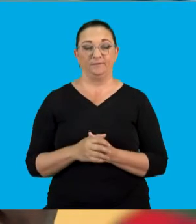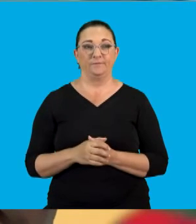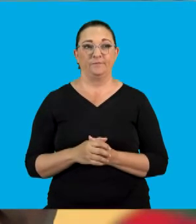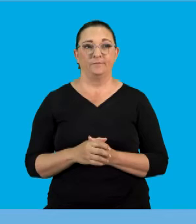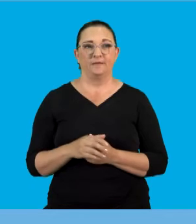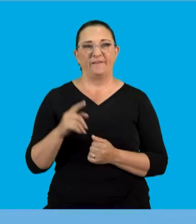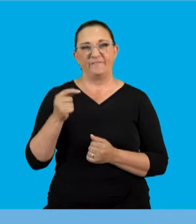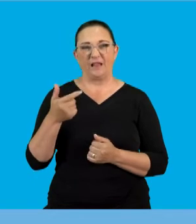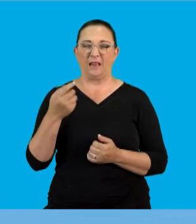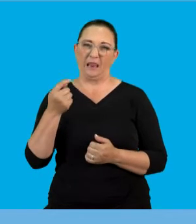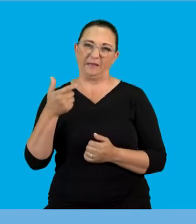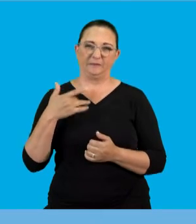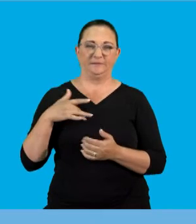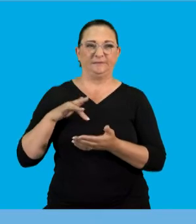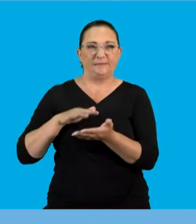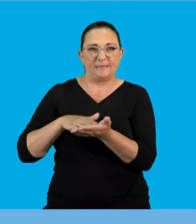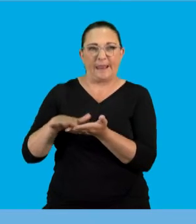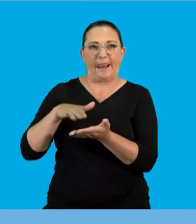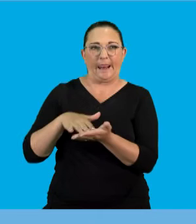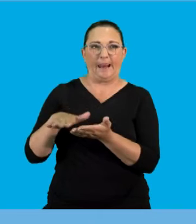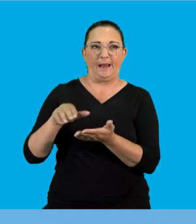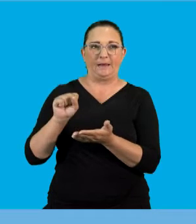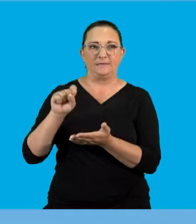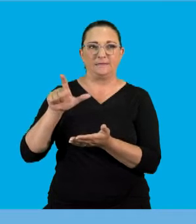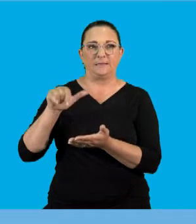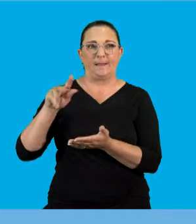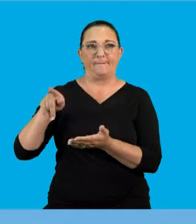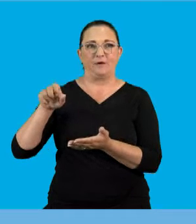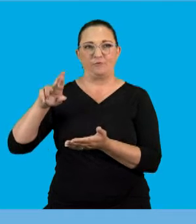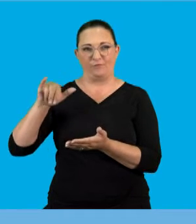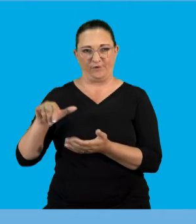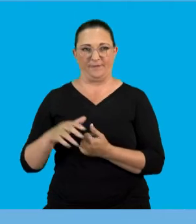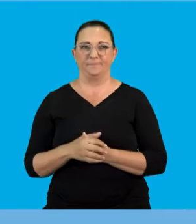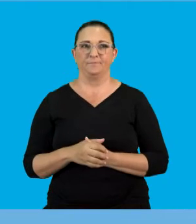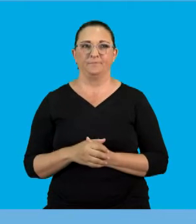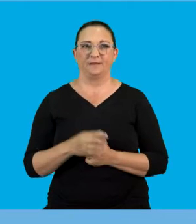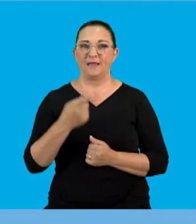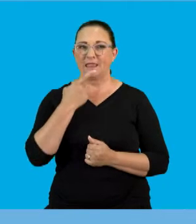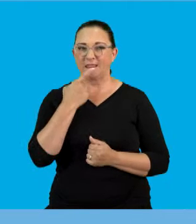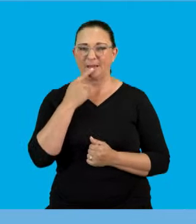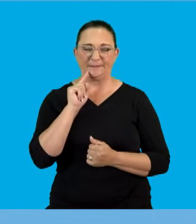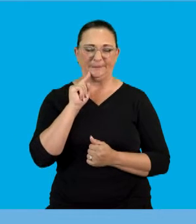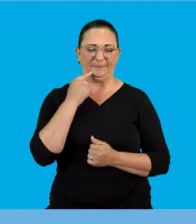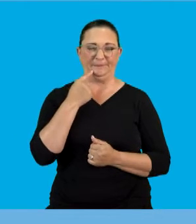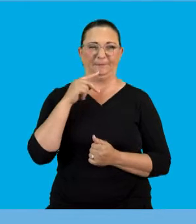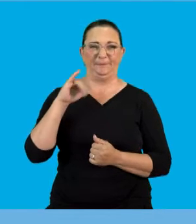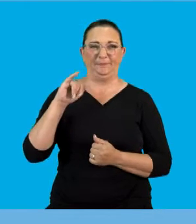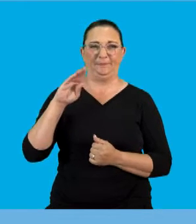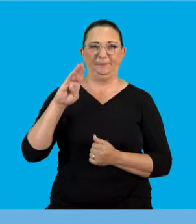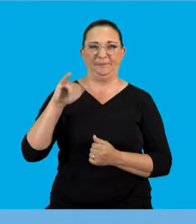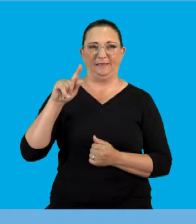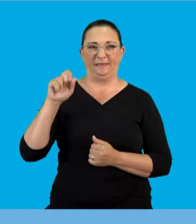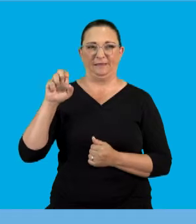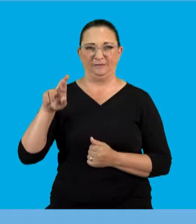We know that bases, they feel slippery. So when you touch them to the touch, they feel slippery. And then they taste